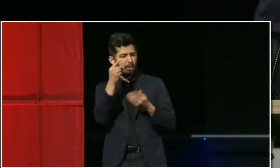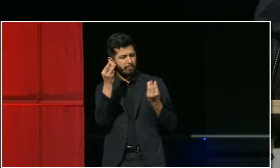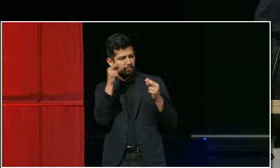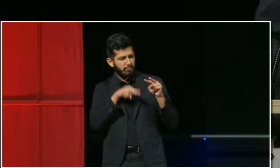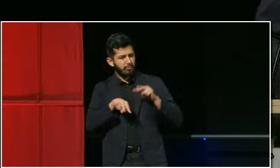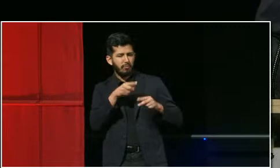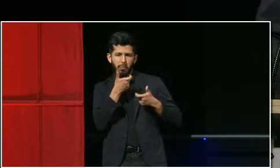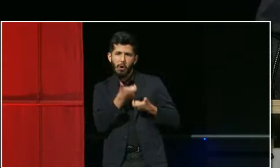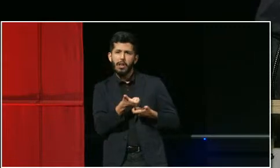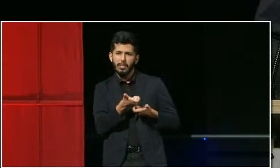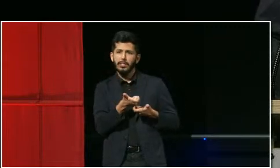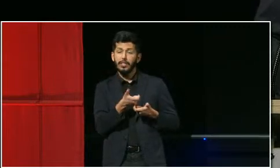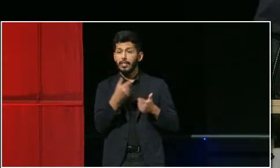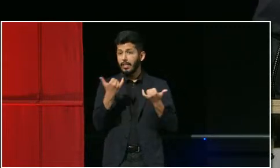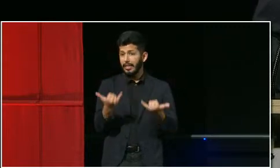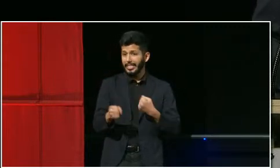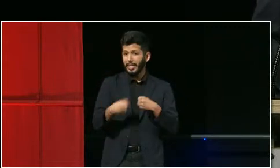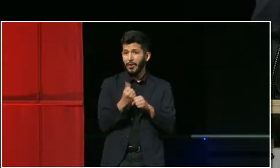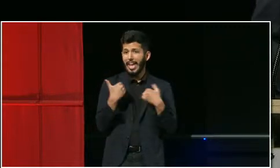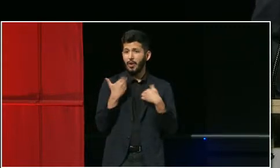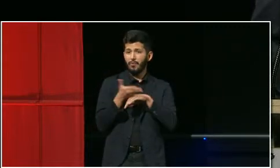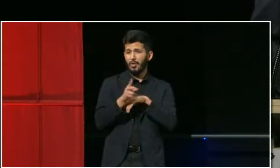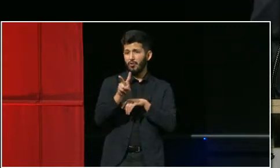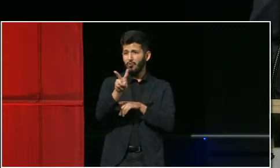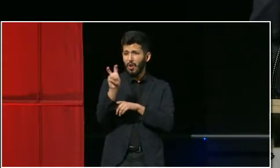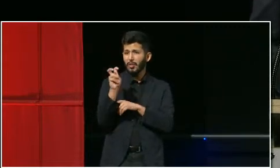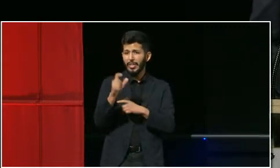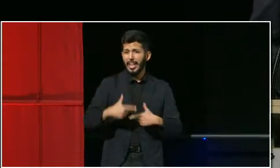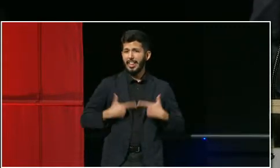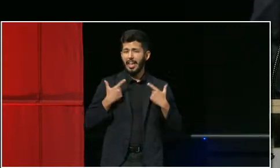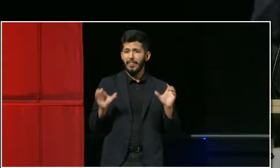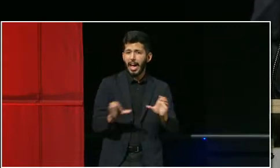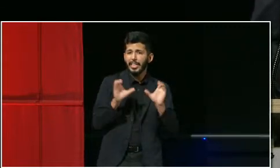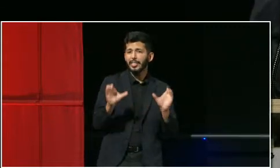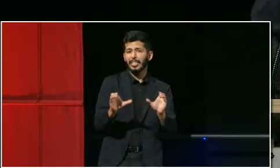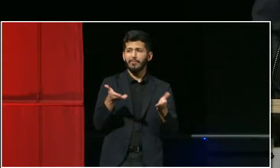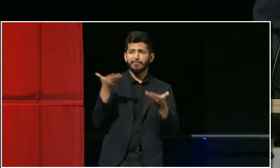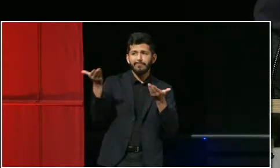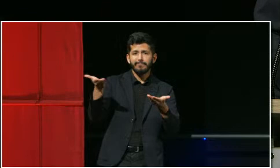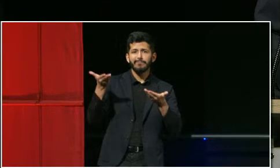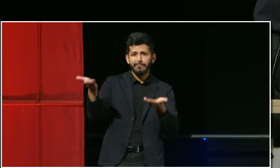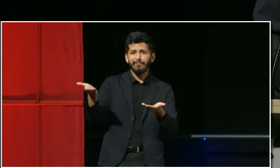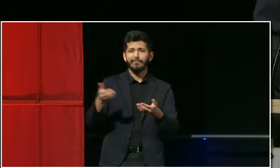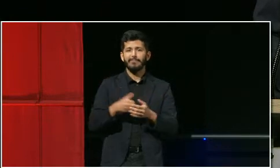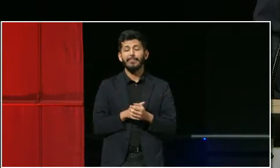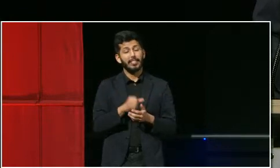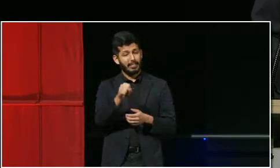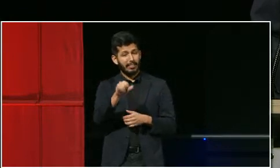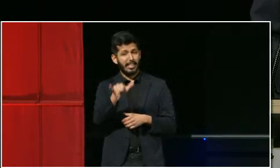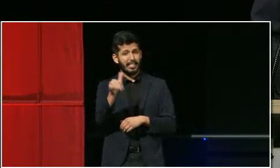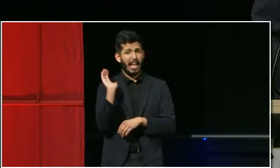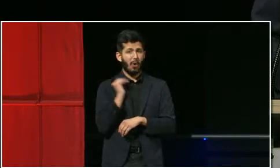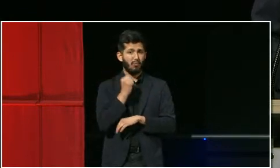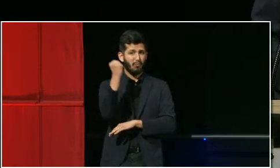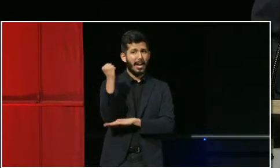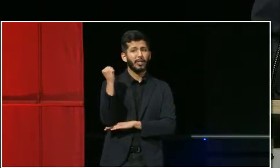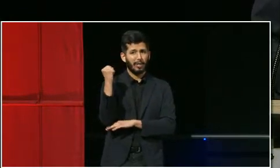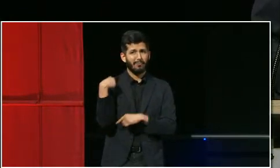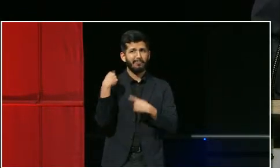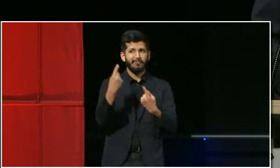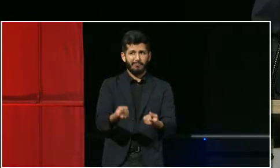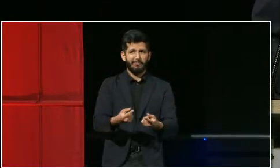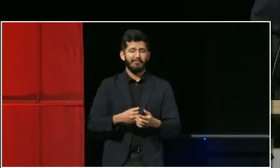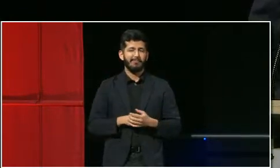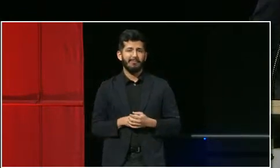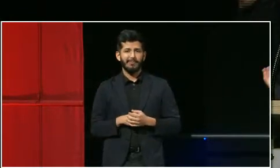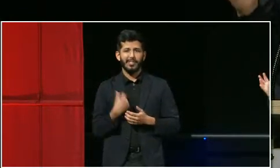consideration. This year, we had 200 live-action short films submitted and eligible. And yes, that is a record. So